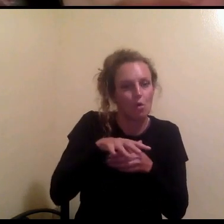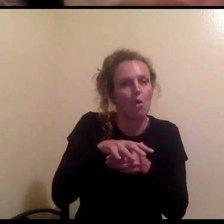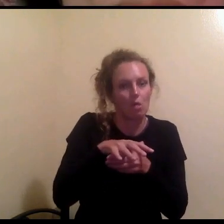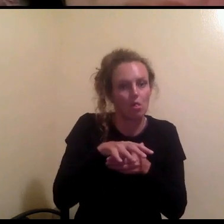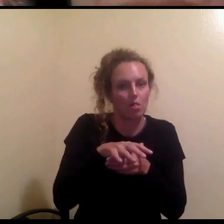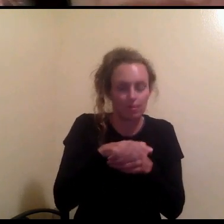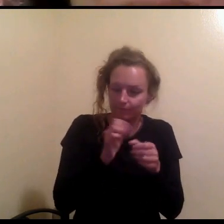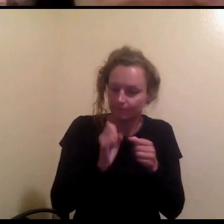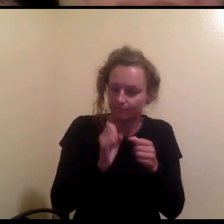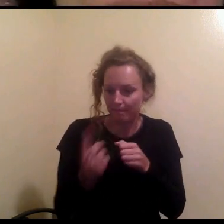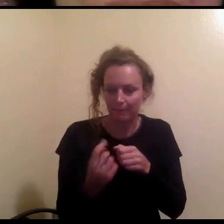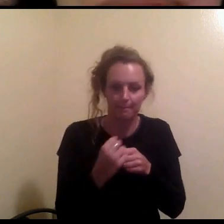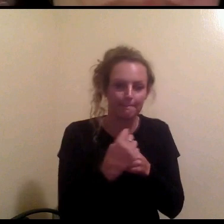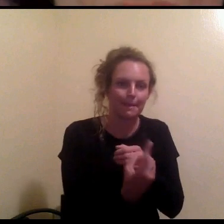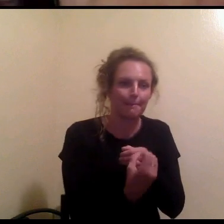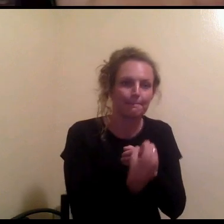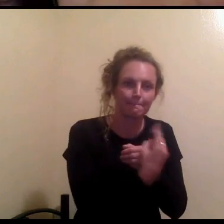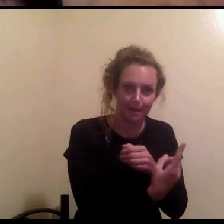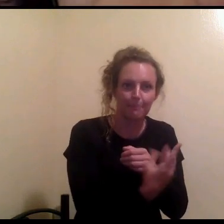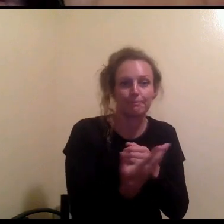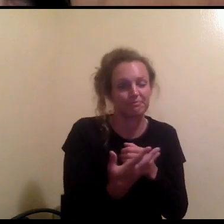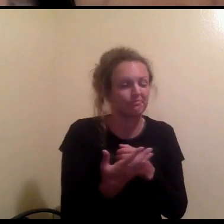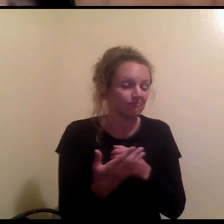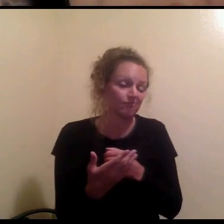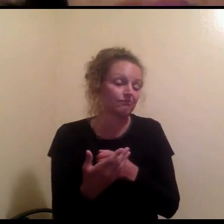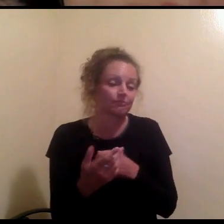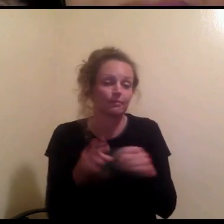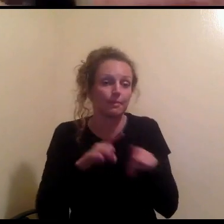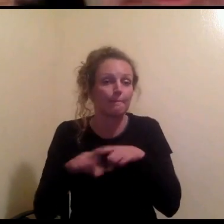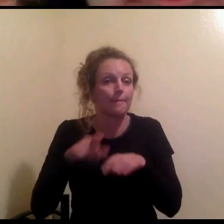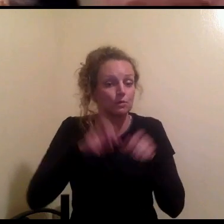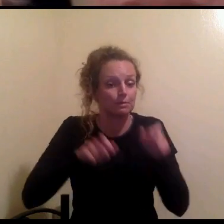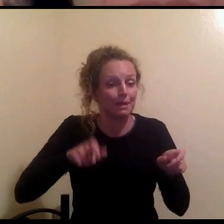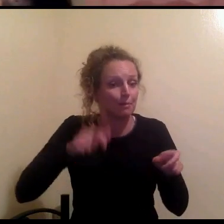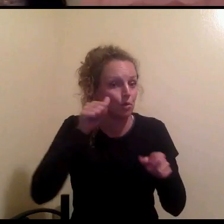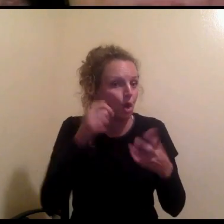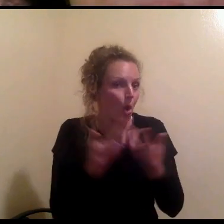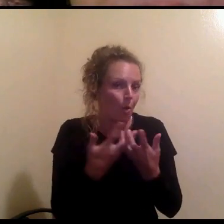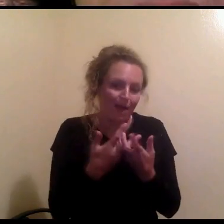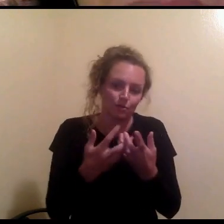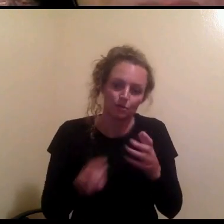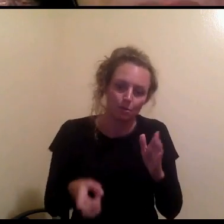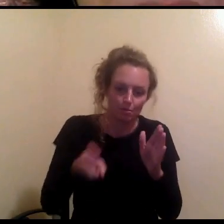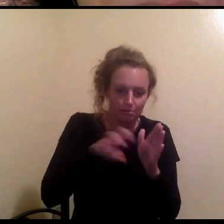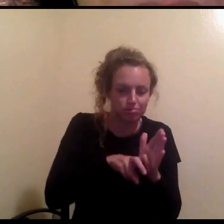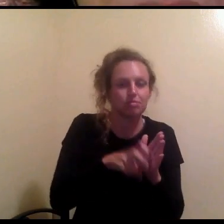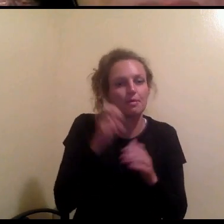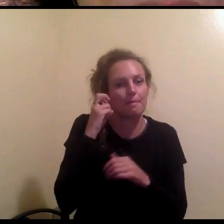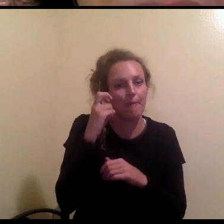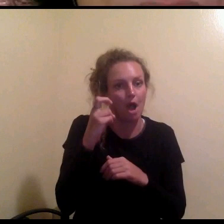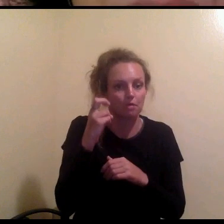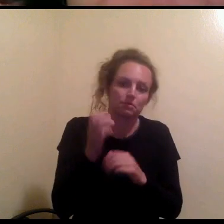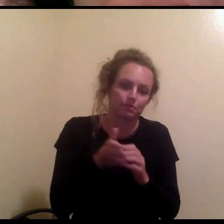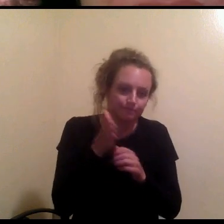lot of different companies represented. So you're seeing, Fred has talked about, and other people on the call talked